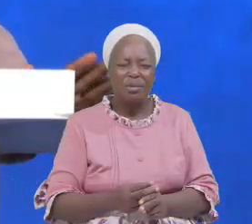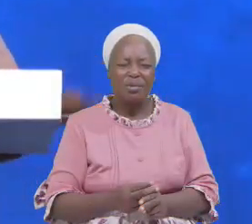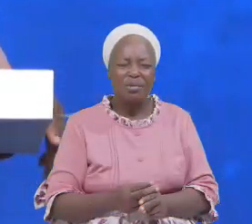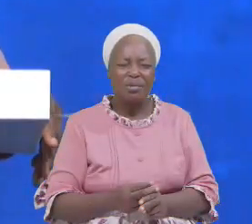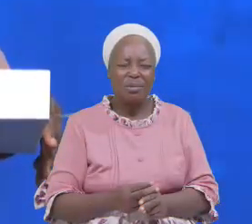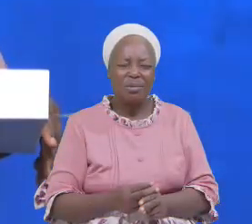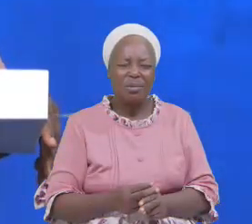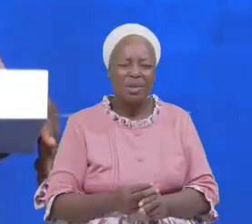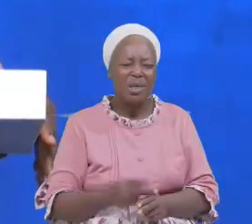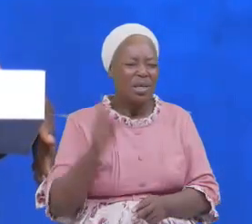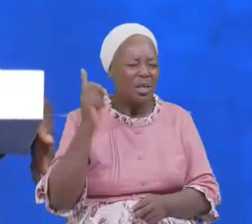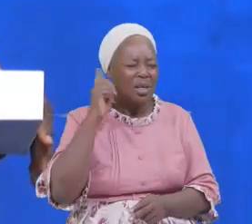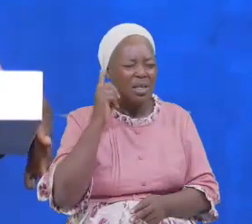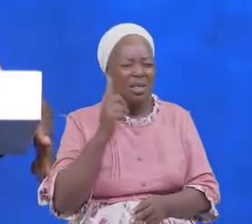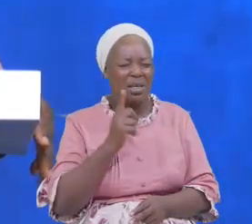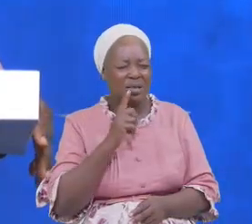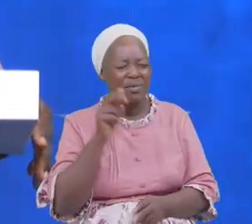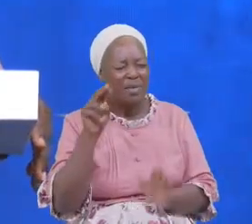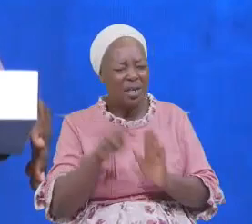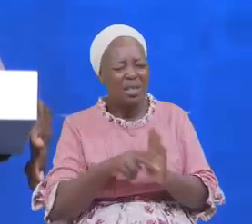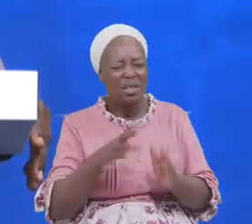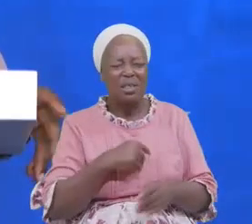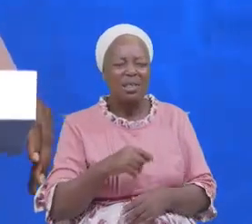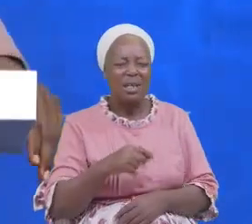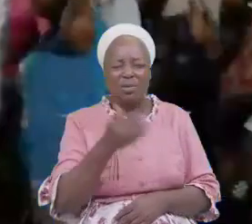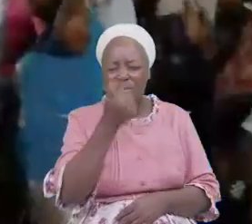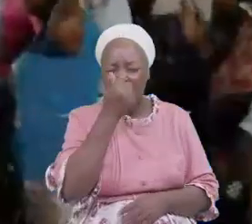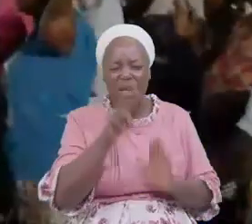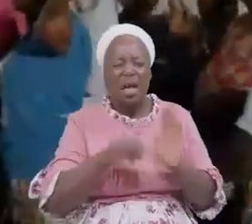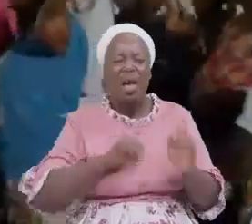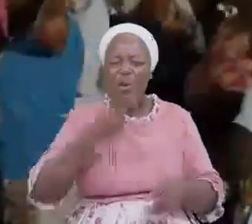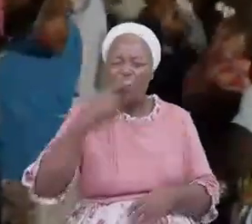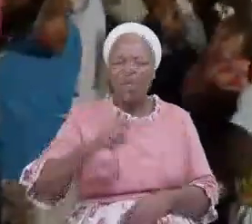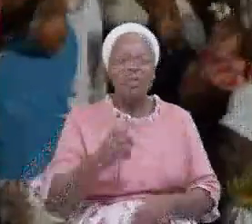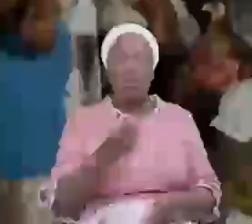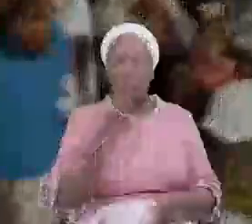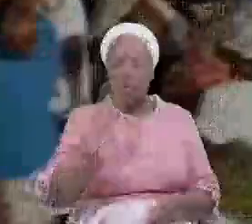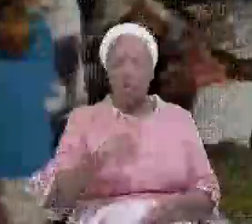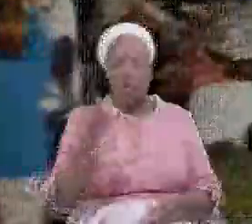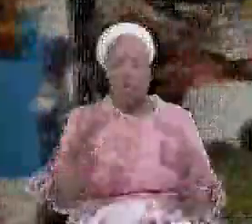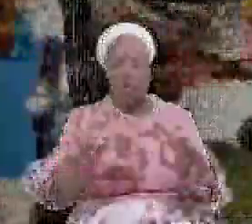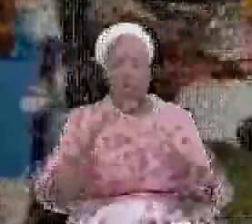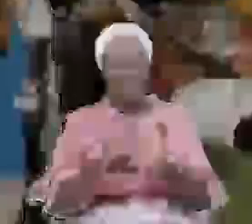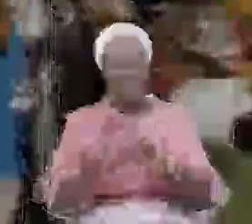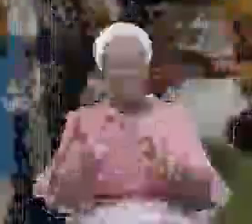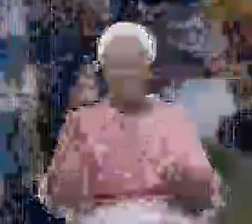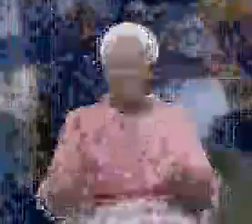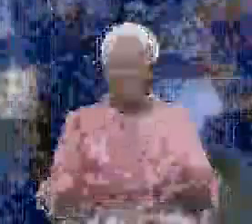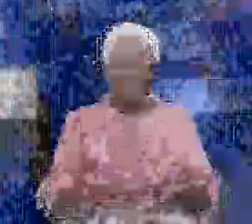Deafness and dumbness, I command you, come out in Jesus' name.